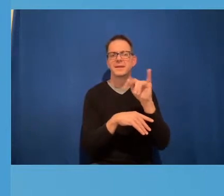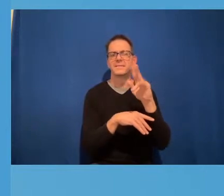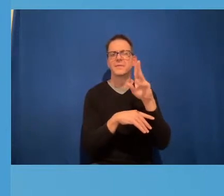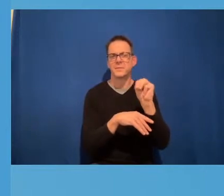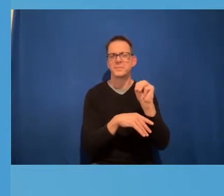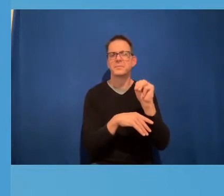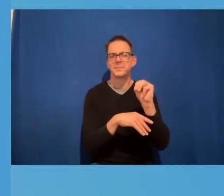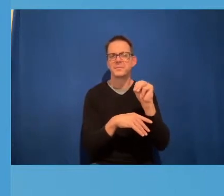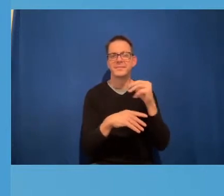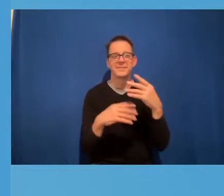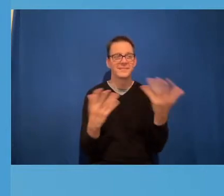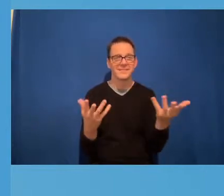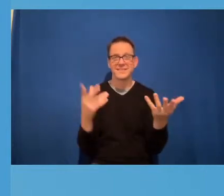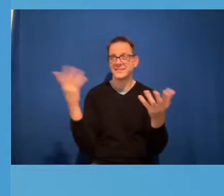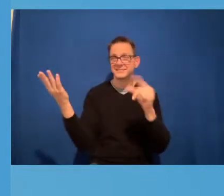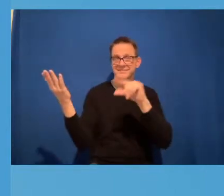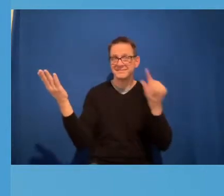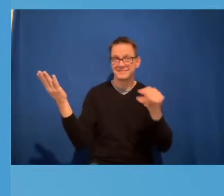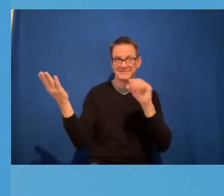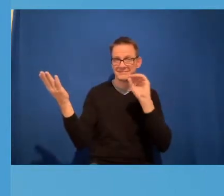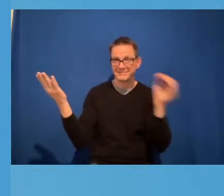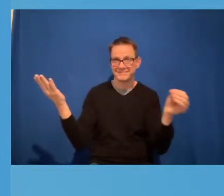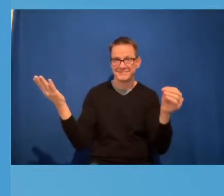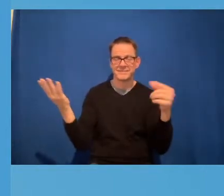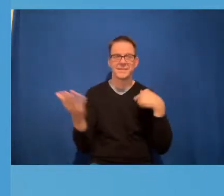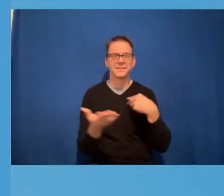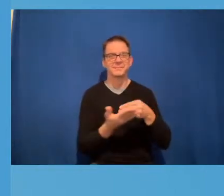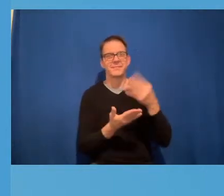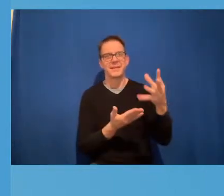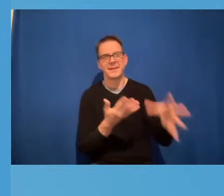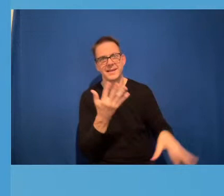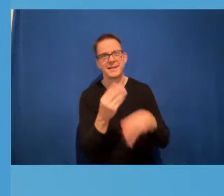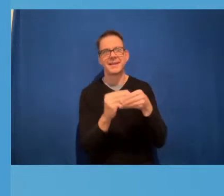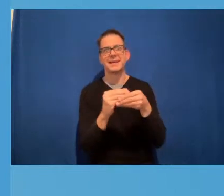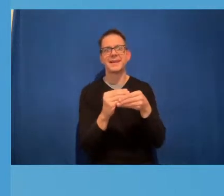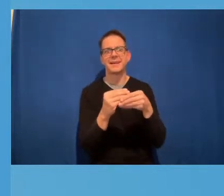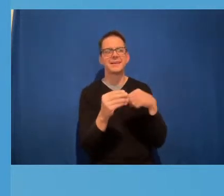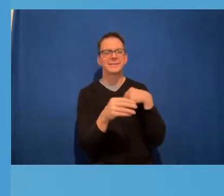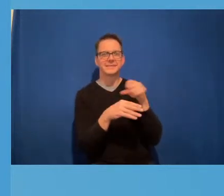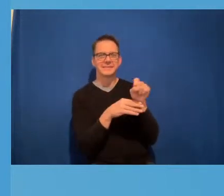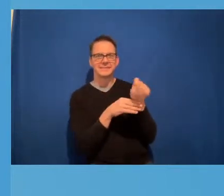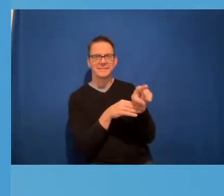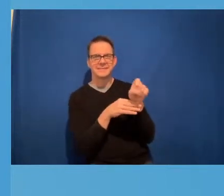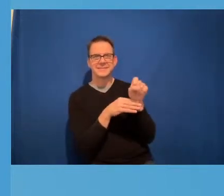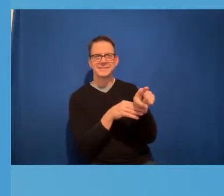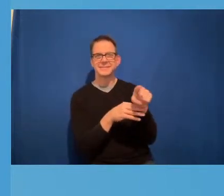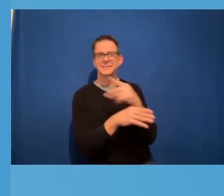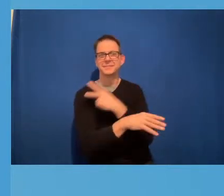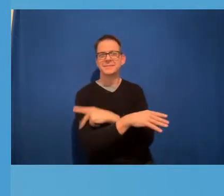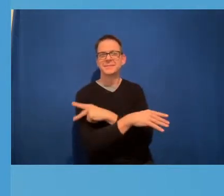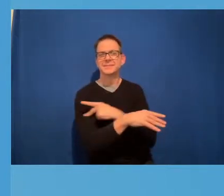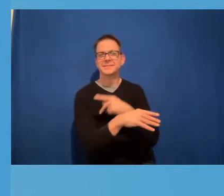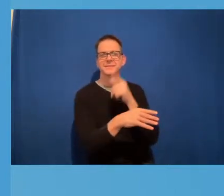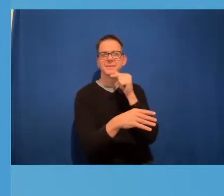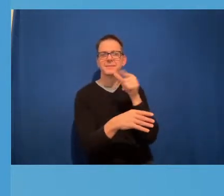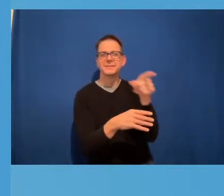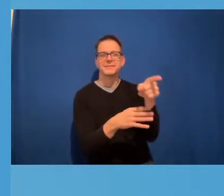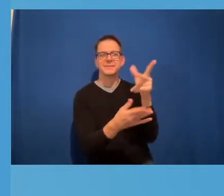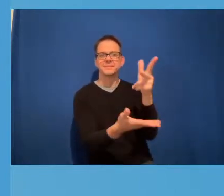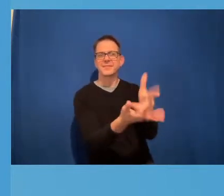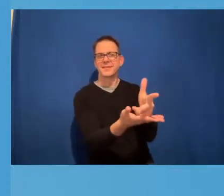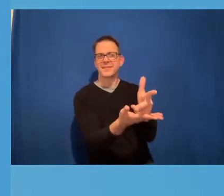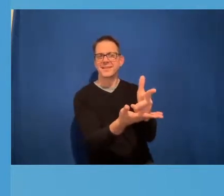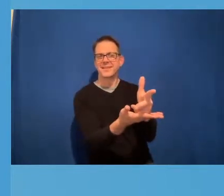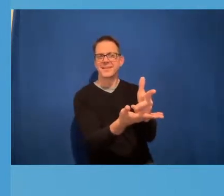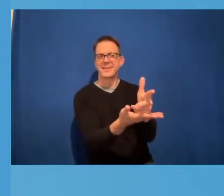extra services to send text messages to staff, to patients to see out in the car, and when they can come in, staff would go out. I know there are a lot of